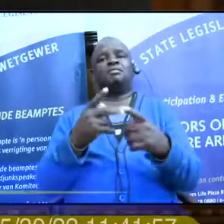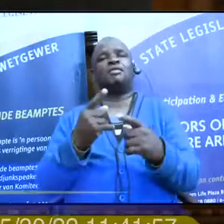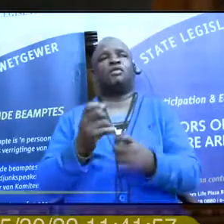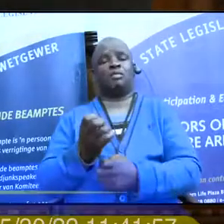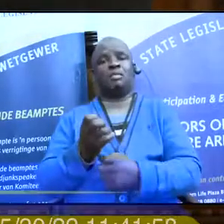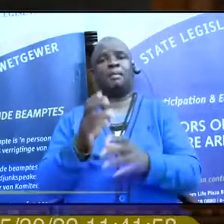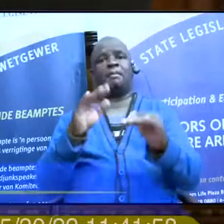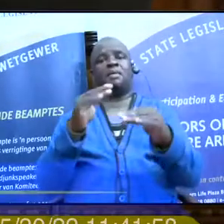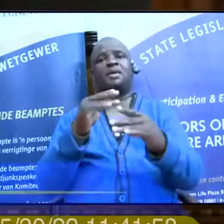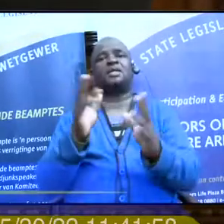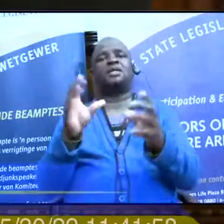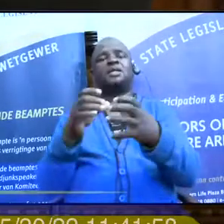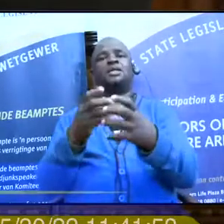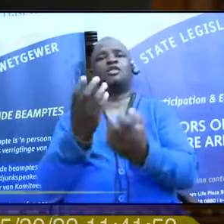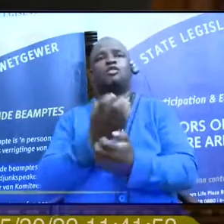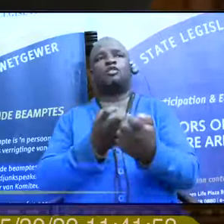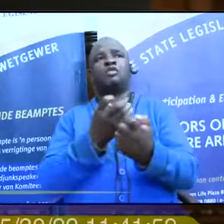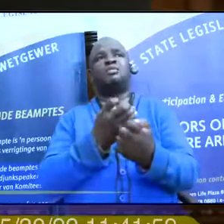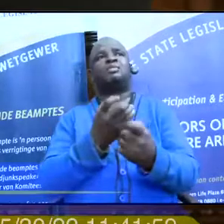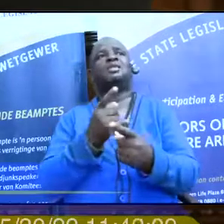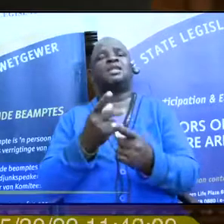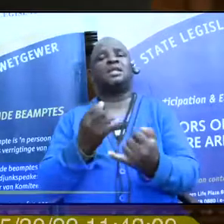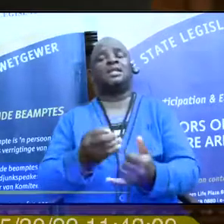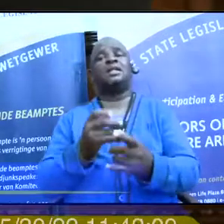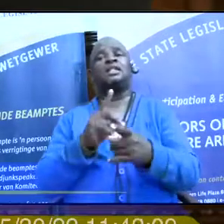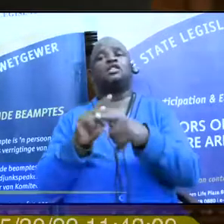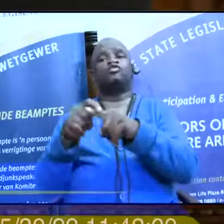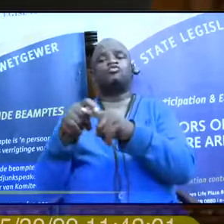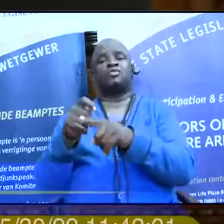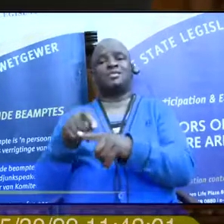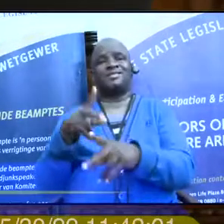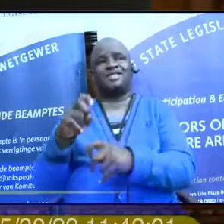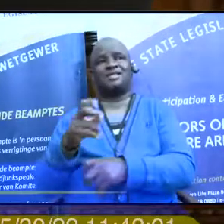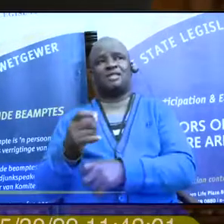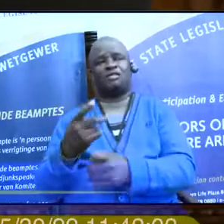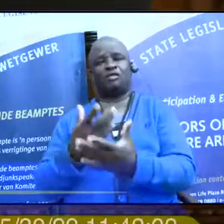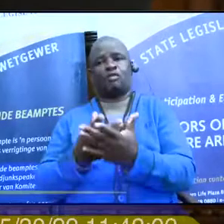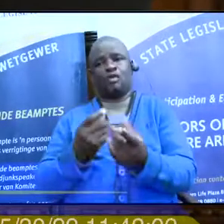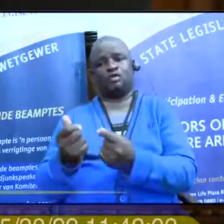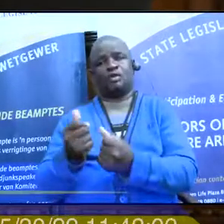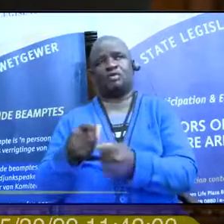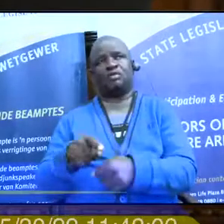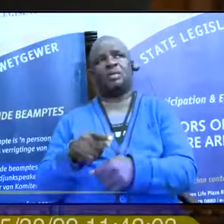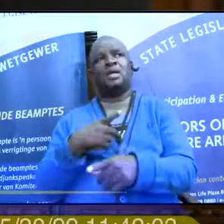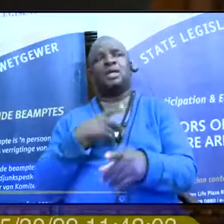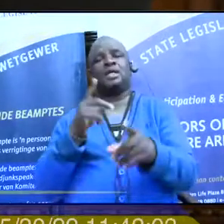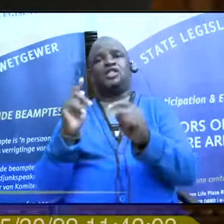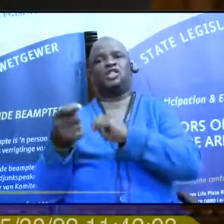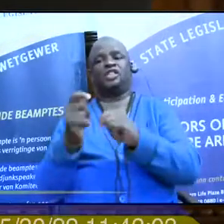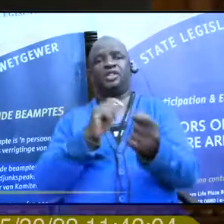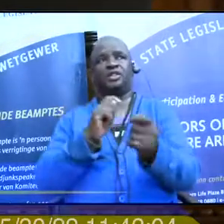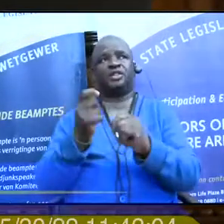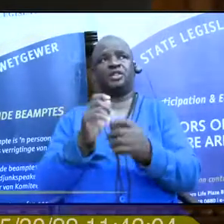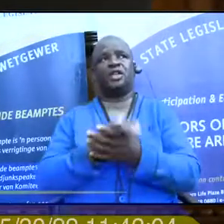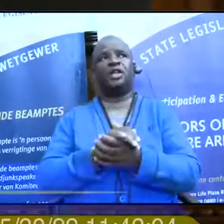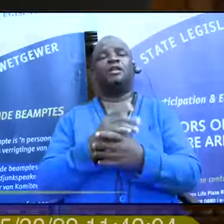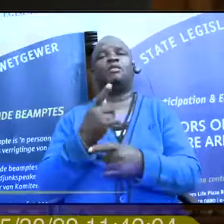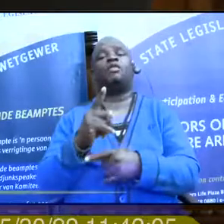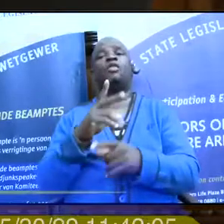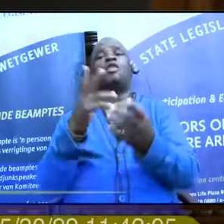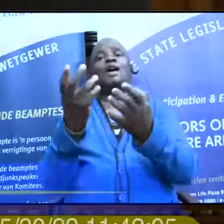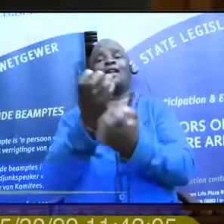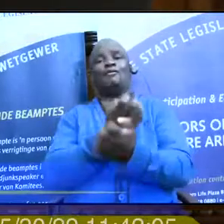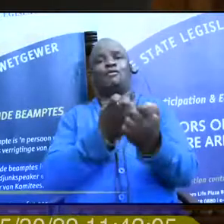economy these are just some of the foundational tools that we require to deal with adjustments in in managing the economy